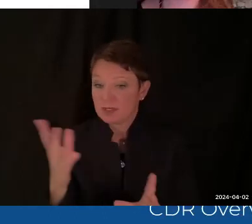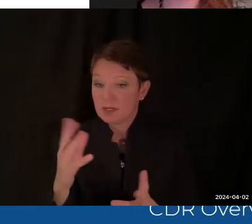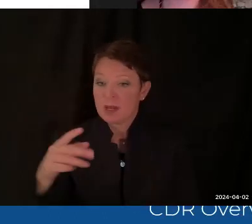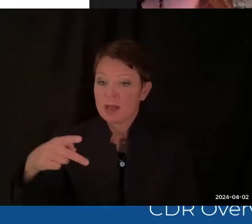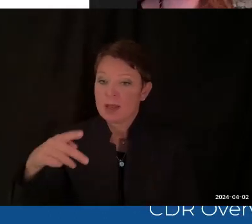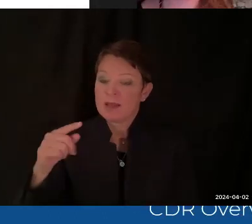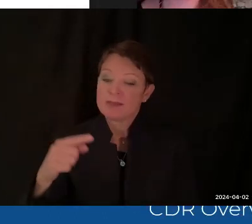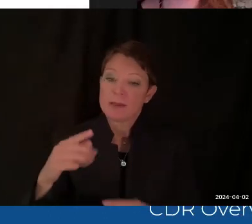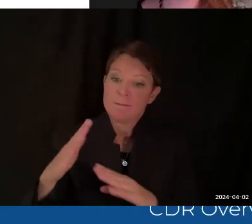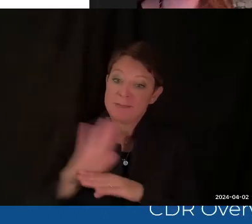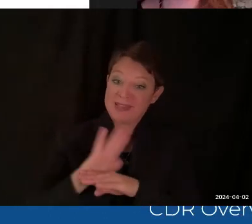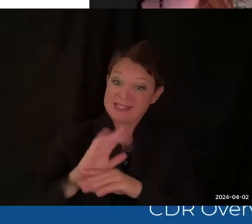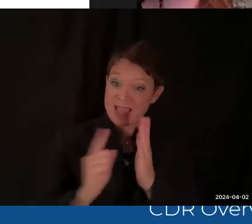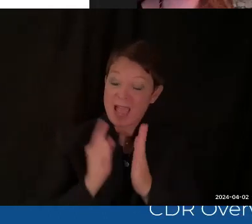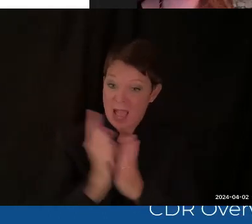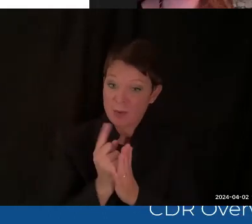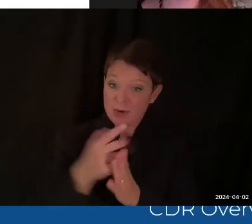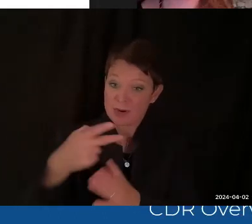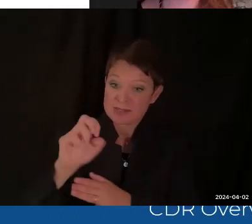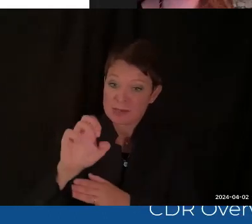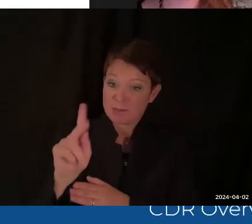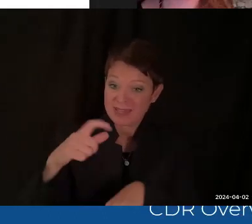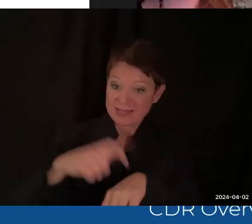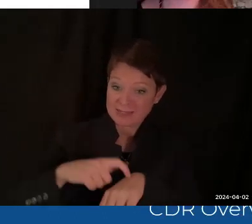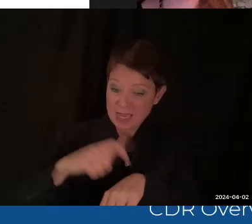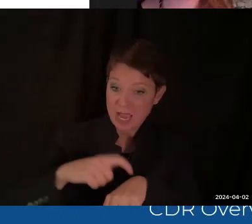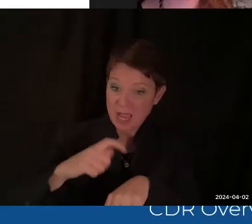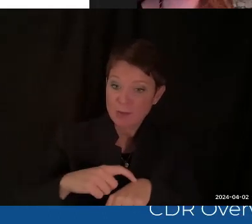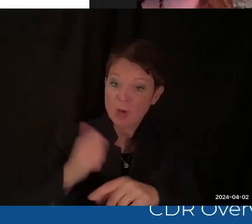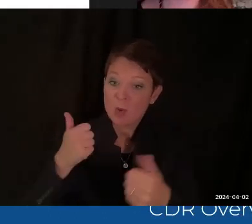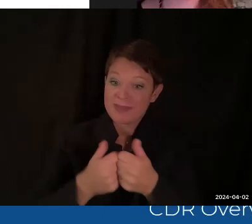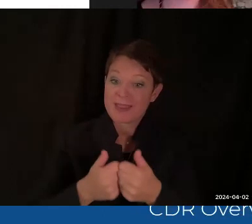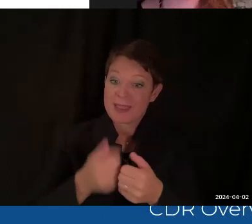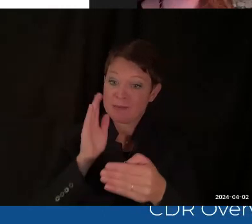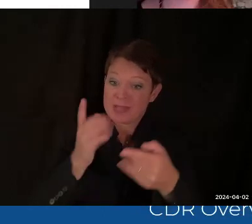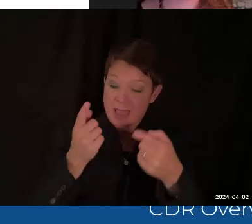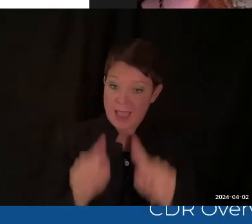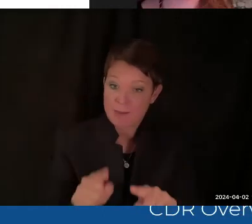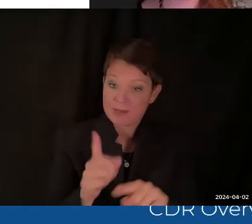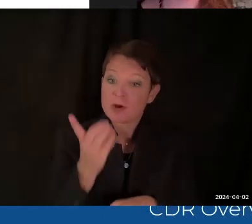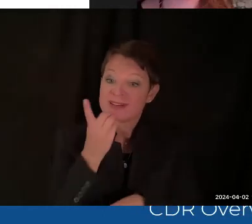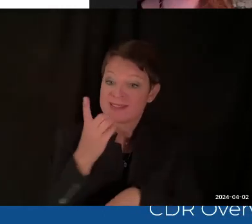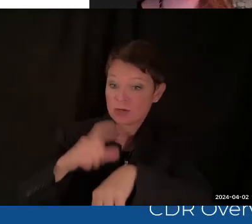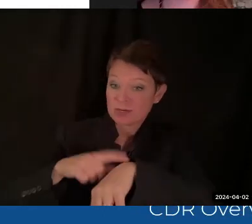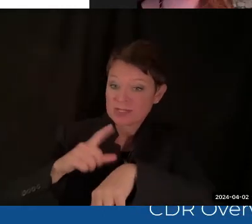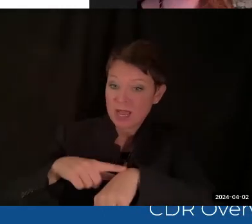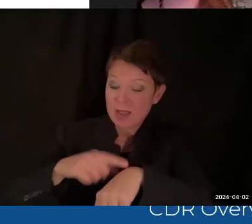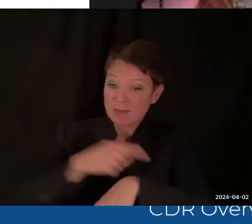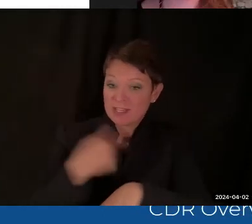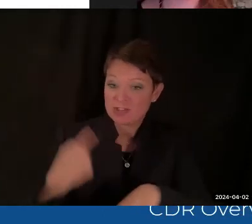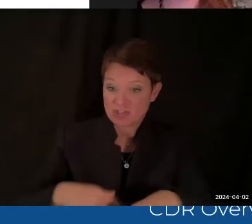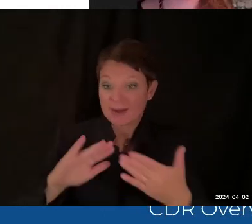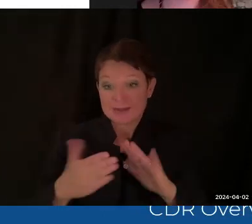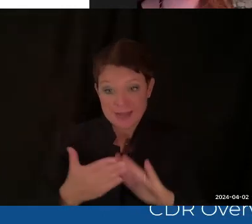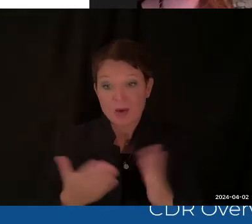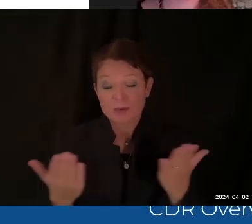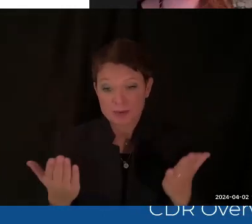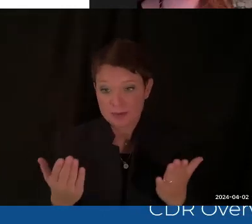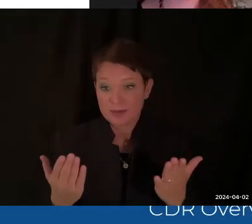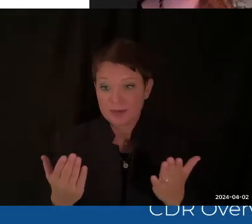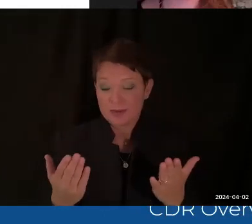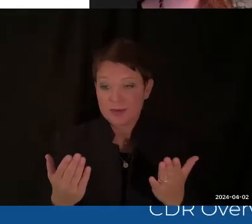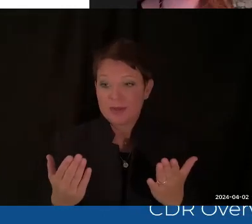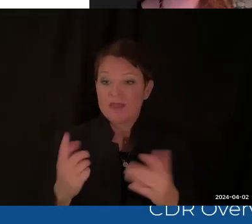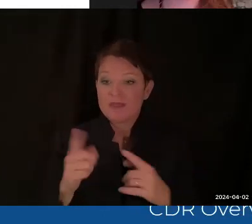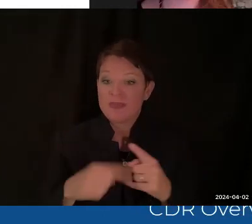peak hours, that is the times actually when the games happen, are dinner hour in Chinatown.